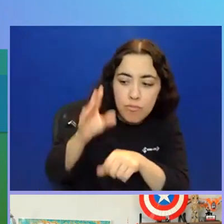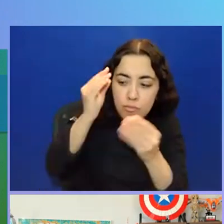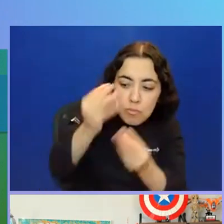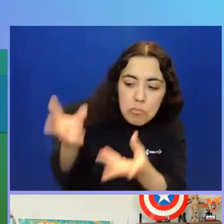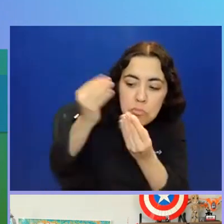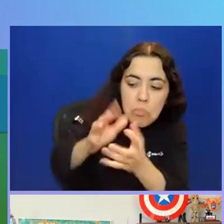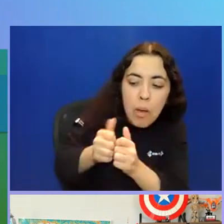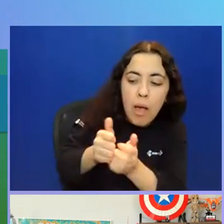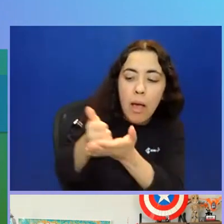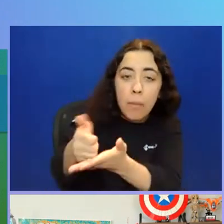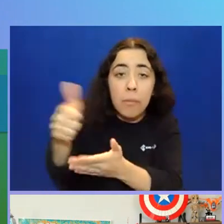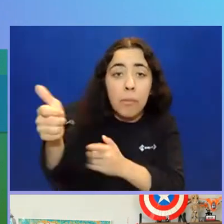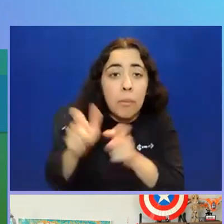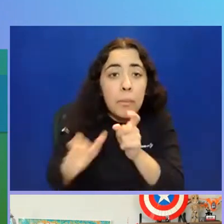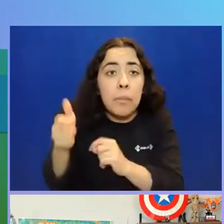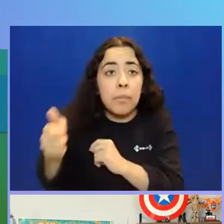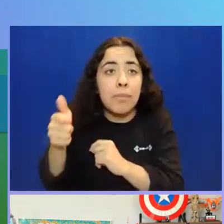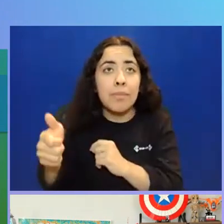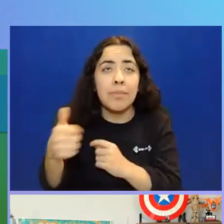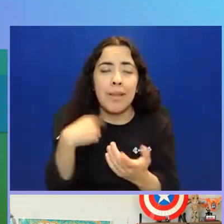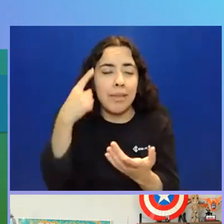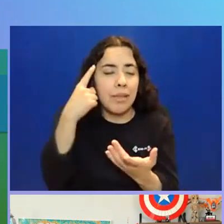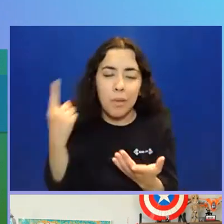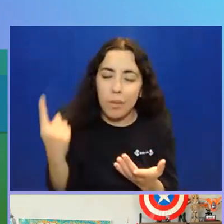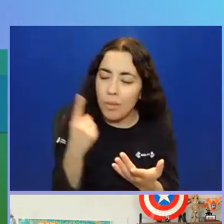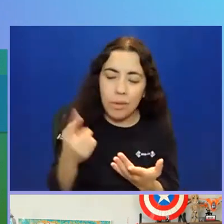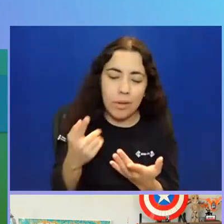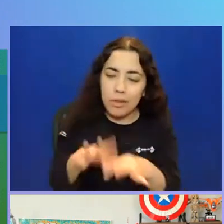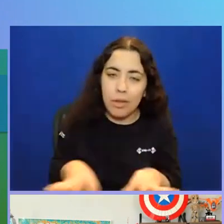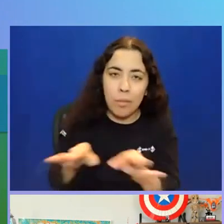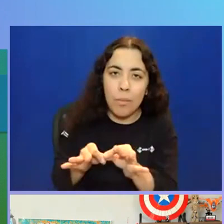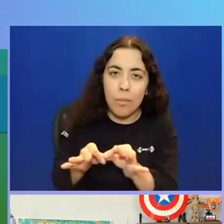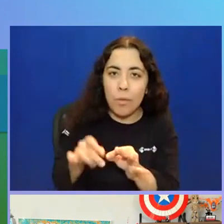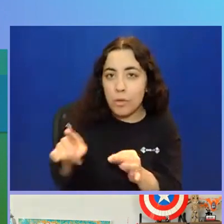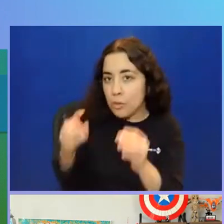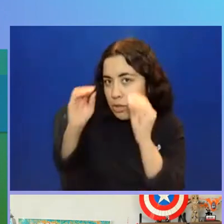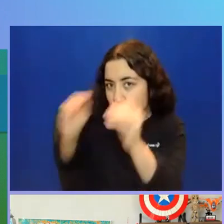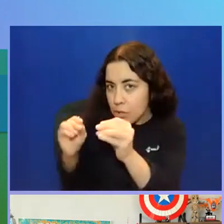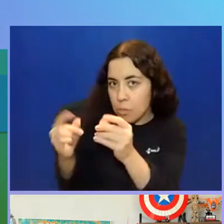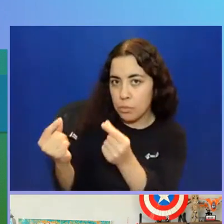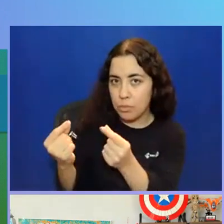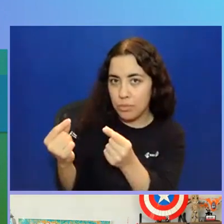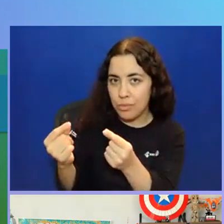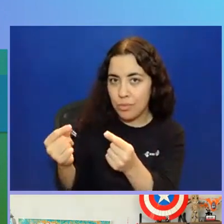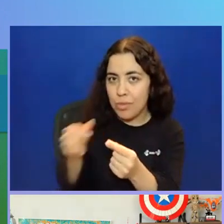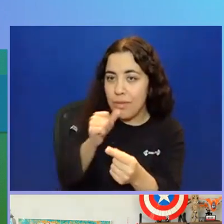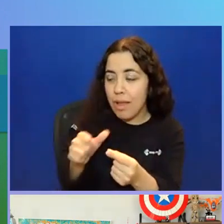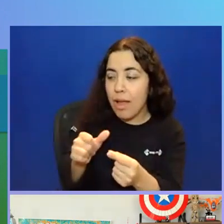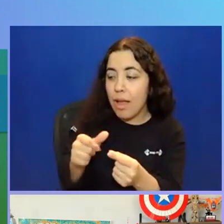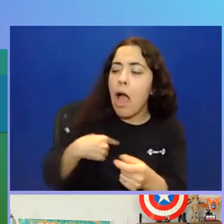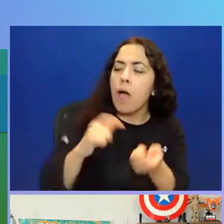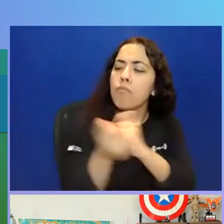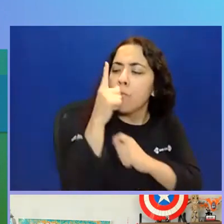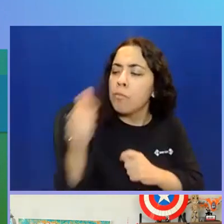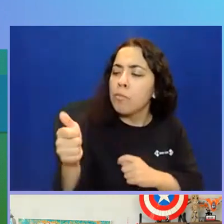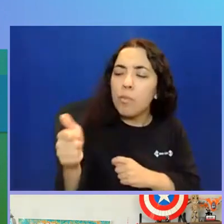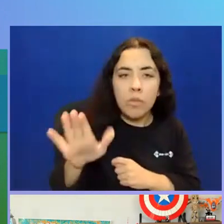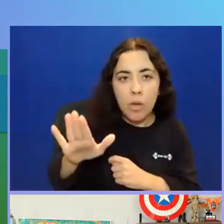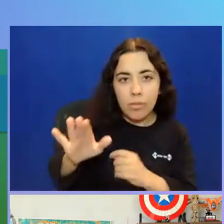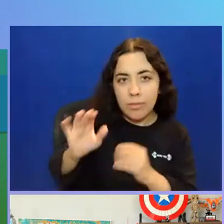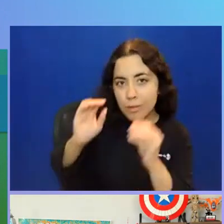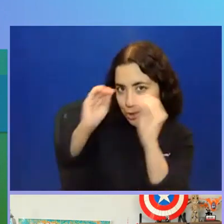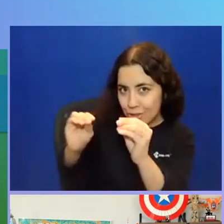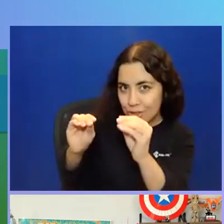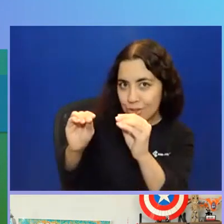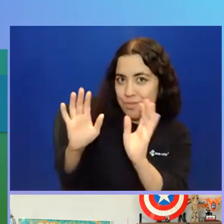people. And I think it's always very important to teach them how to fish here, right? This is about the whole sustainability model, right? If I come